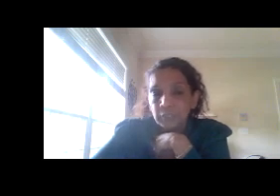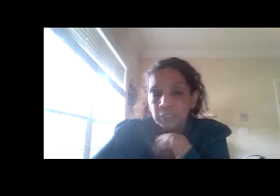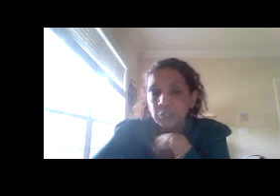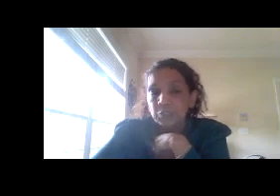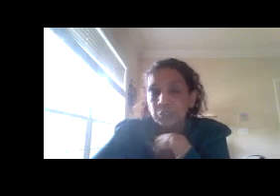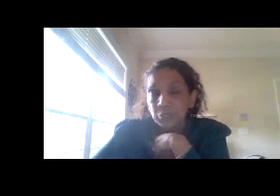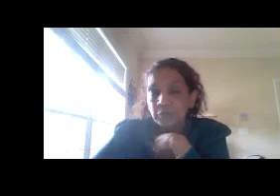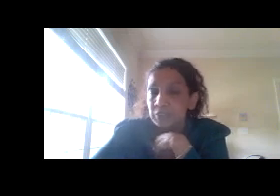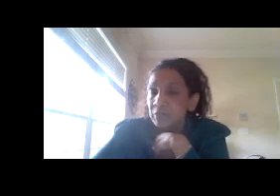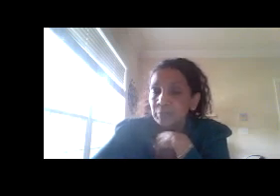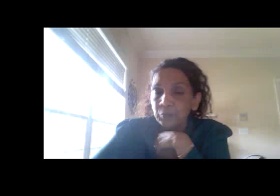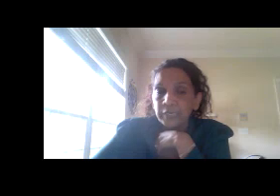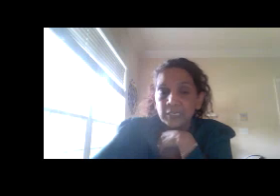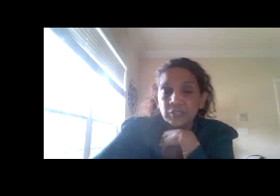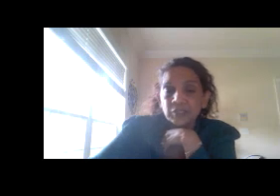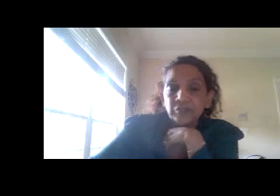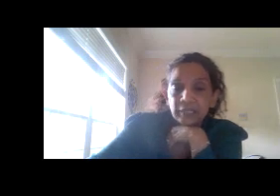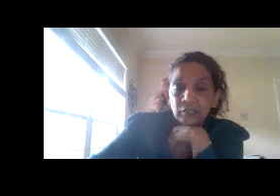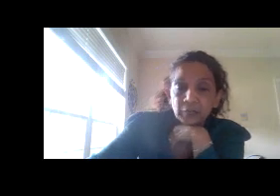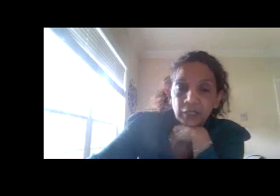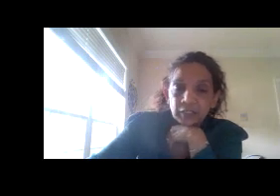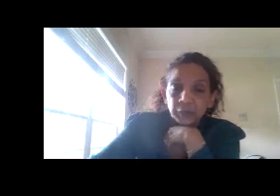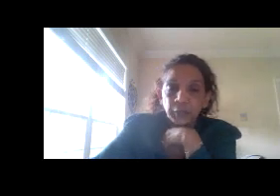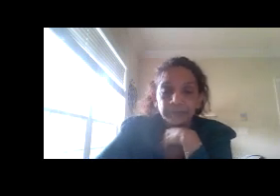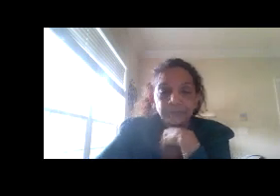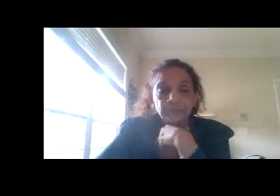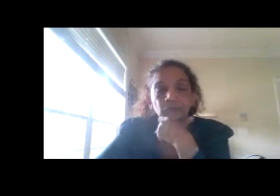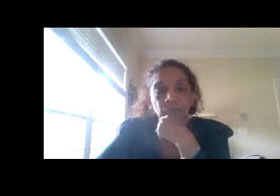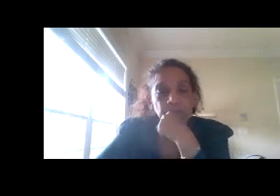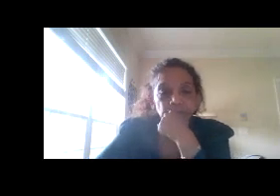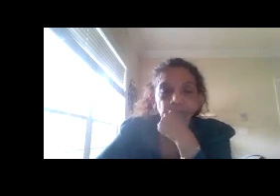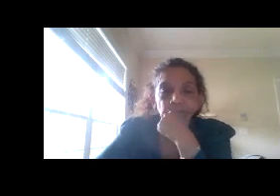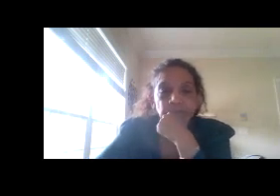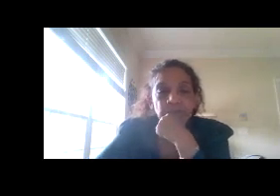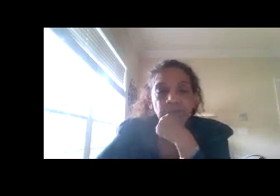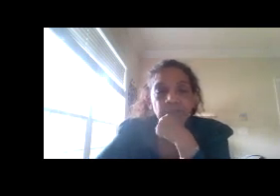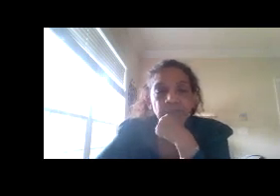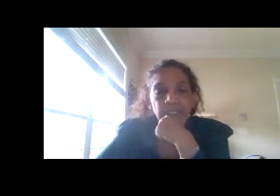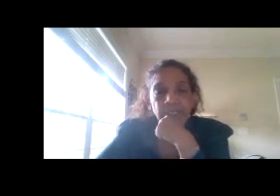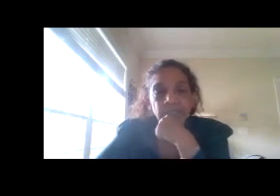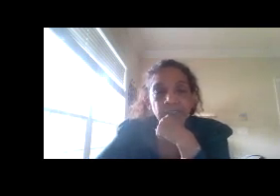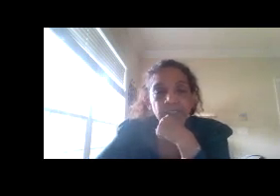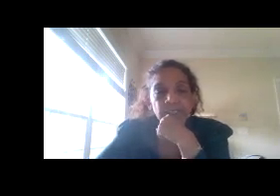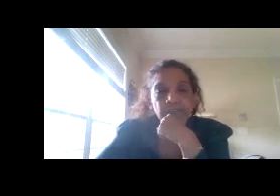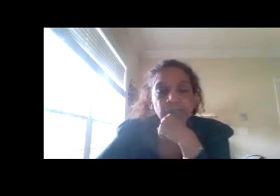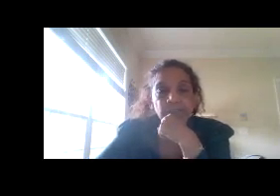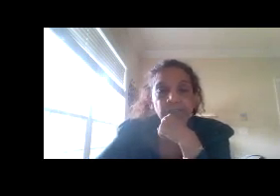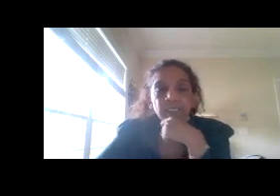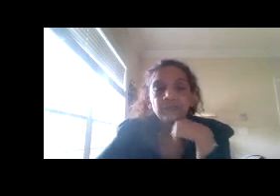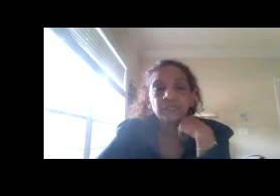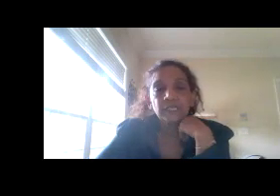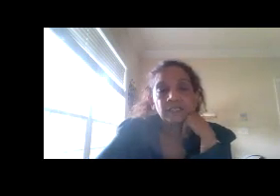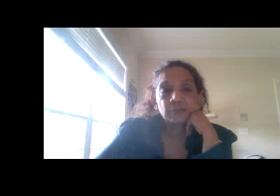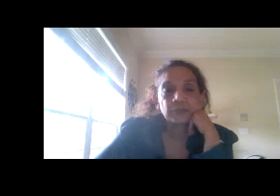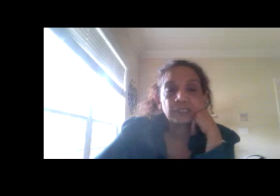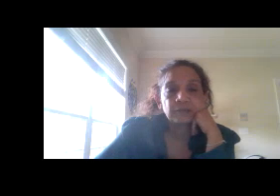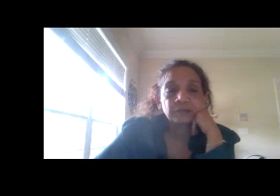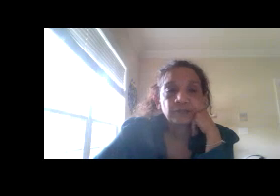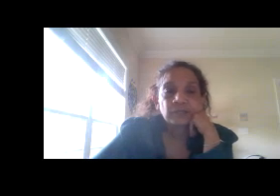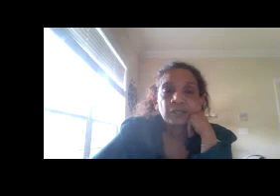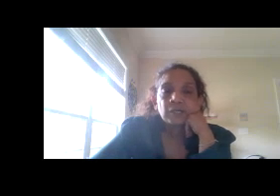supporting documentation to show what you have reported in your final progress report. All right, let's go to the next one,